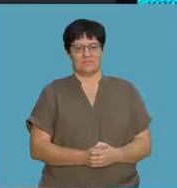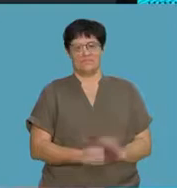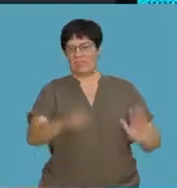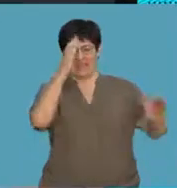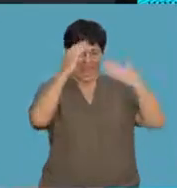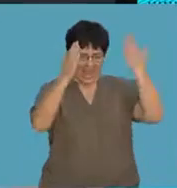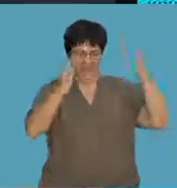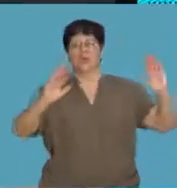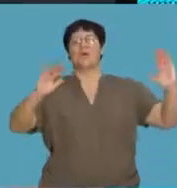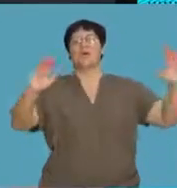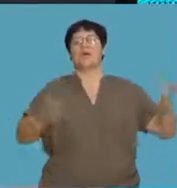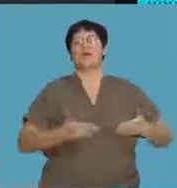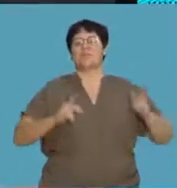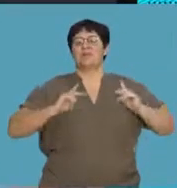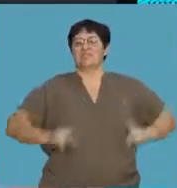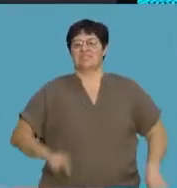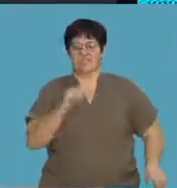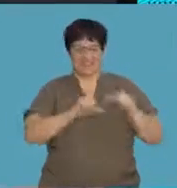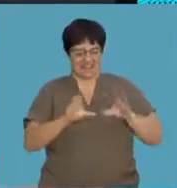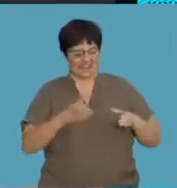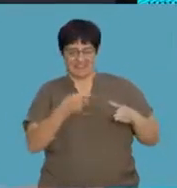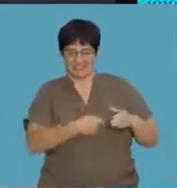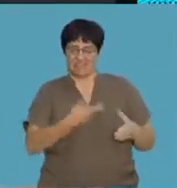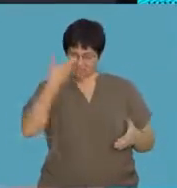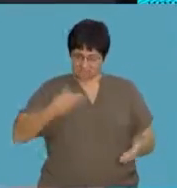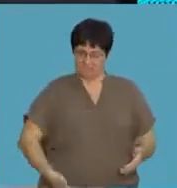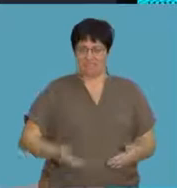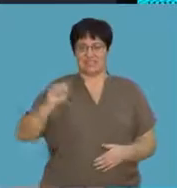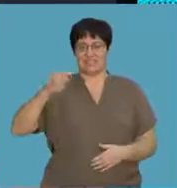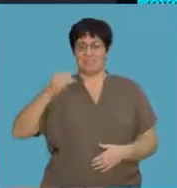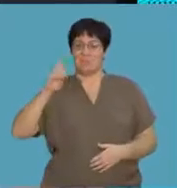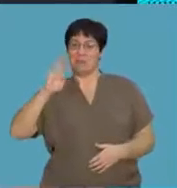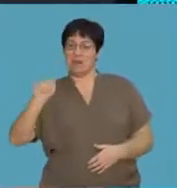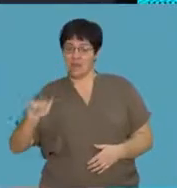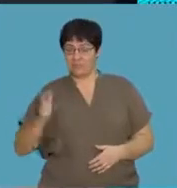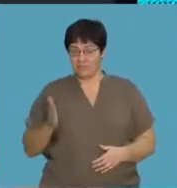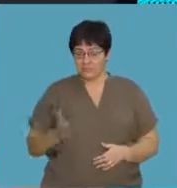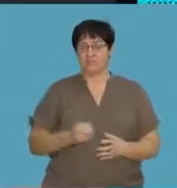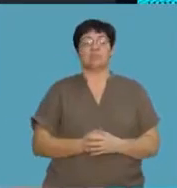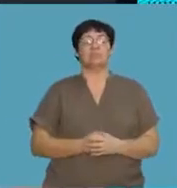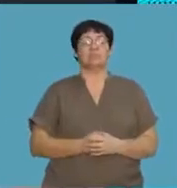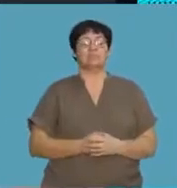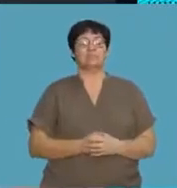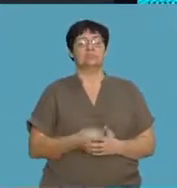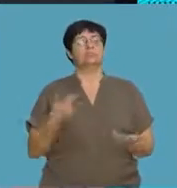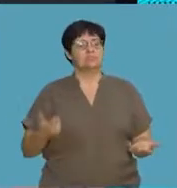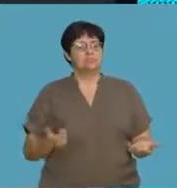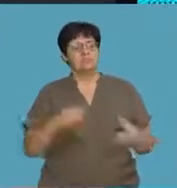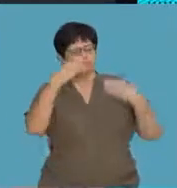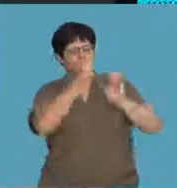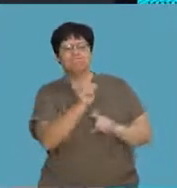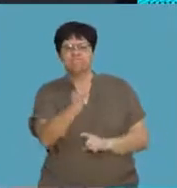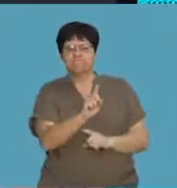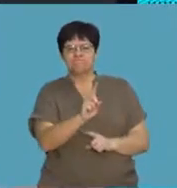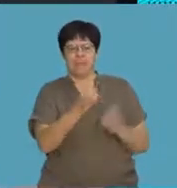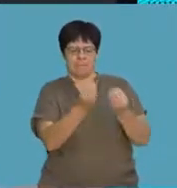Hello and welcome to our physical sciences session. My name is Temba Ngube. Today we are focusing our attention on a certain aspect of